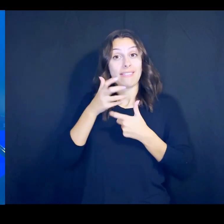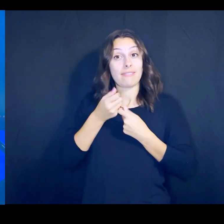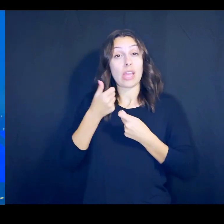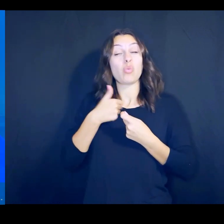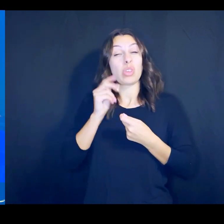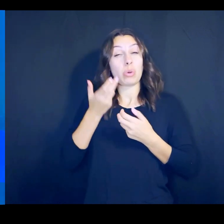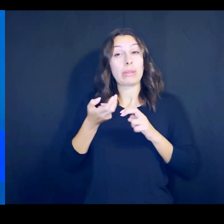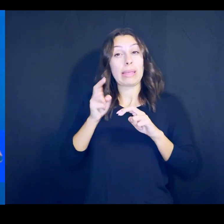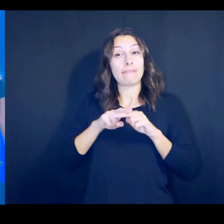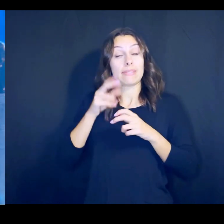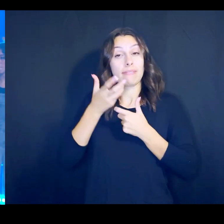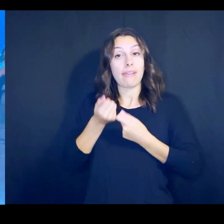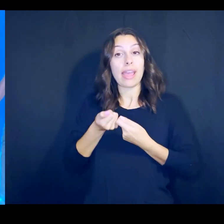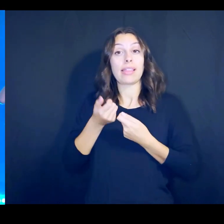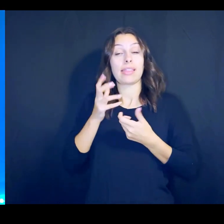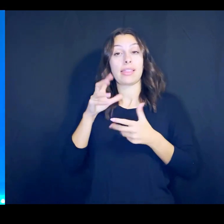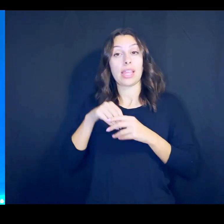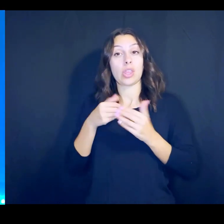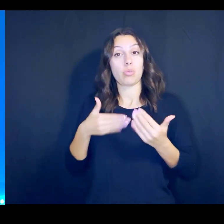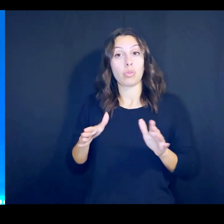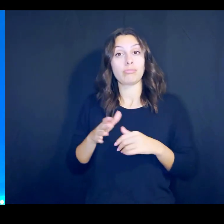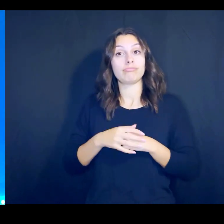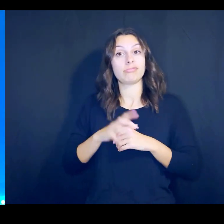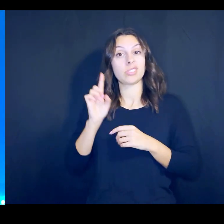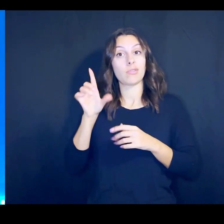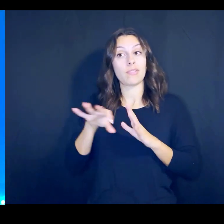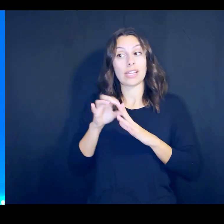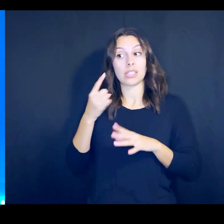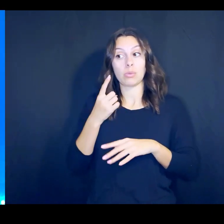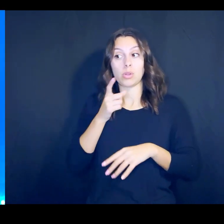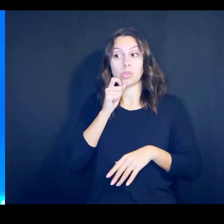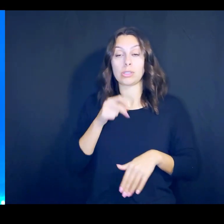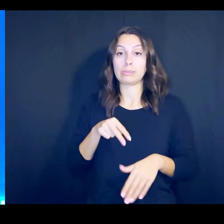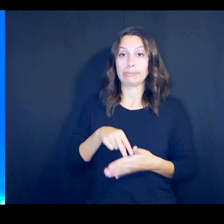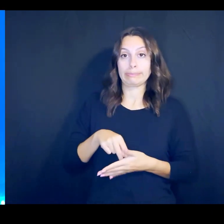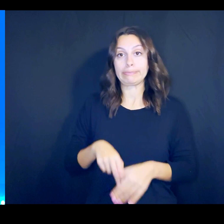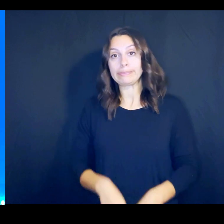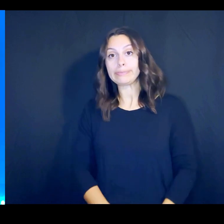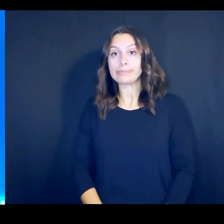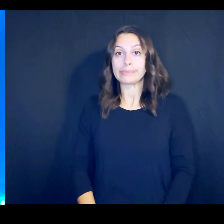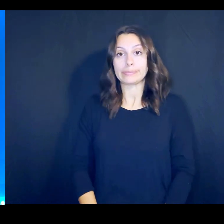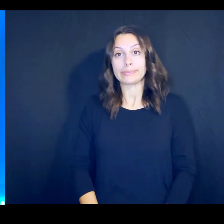build faith in the room. So find somebody who just might be standing there kind of like.